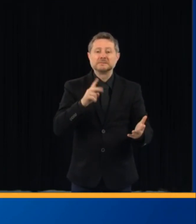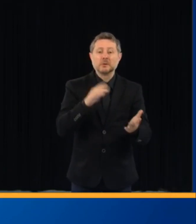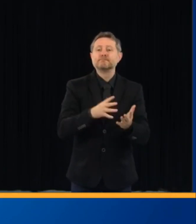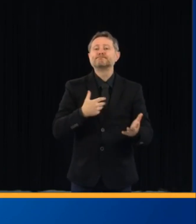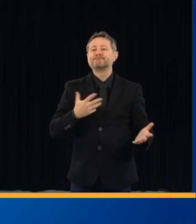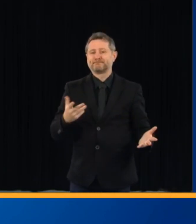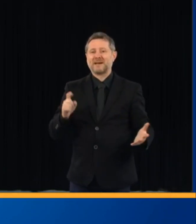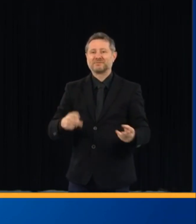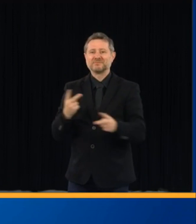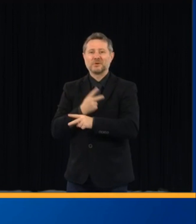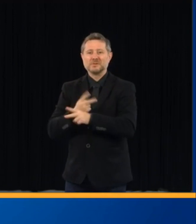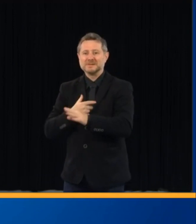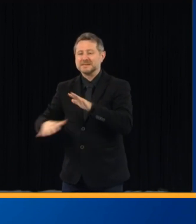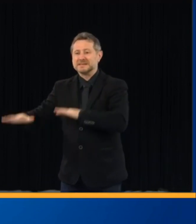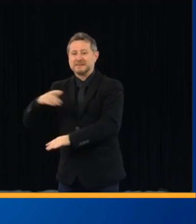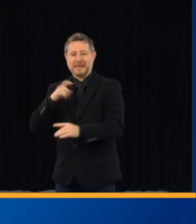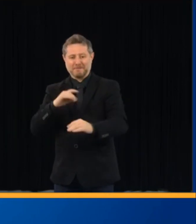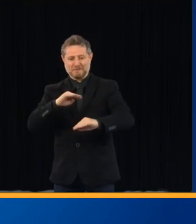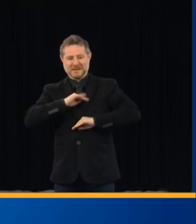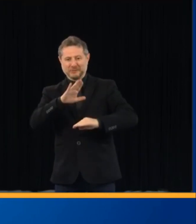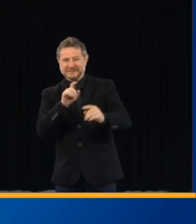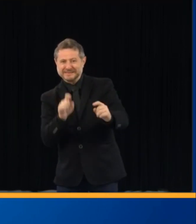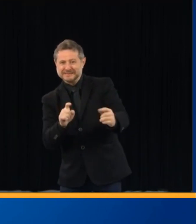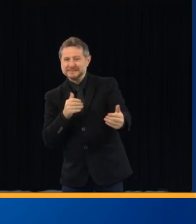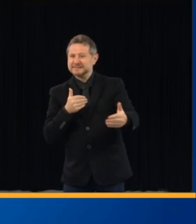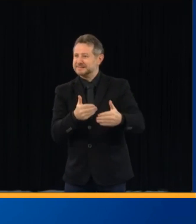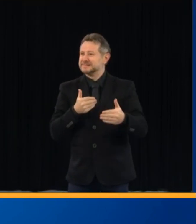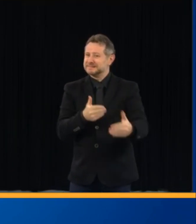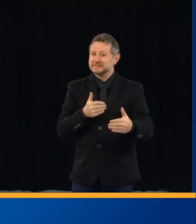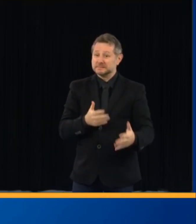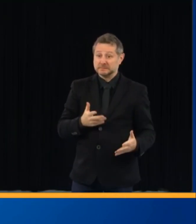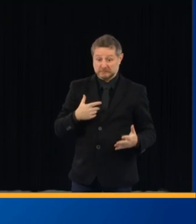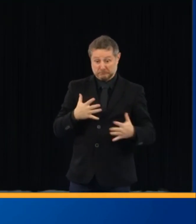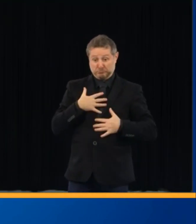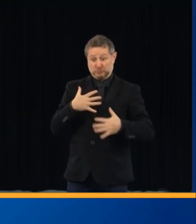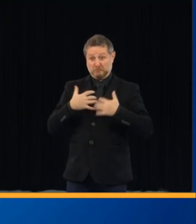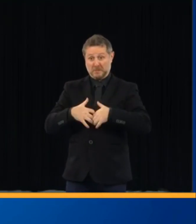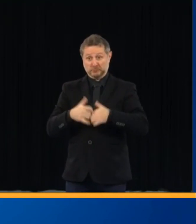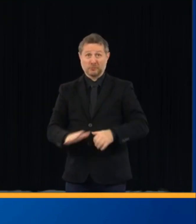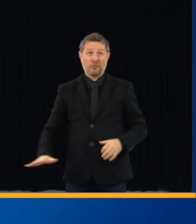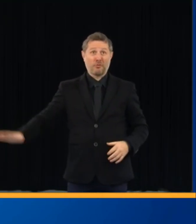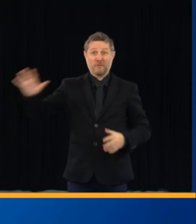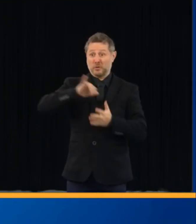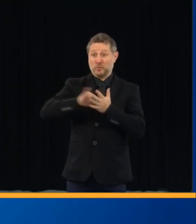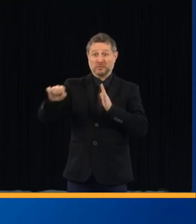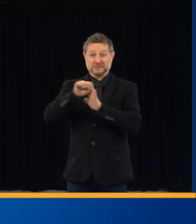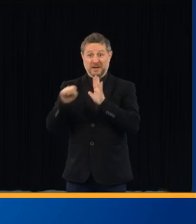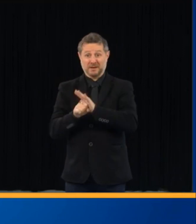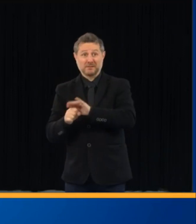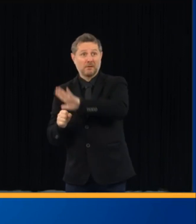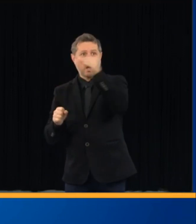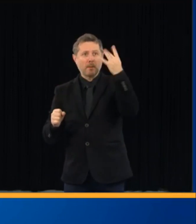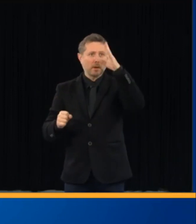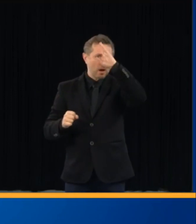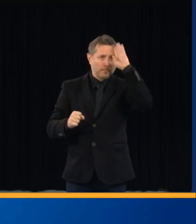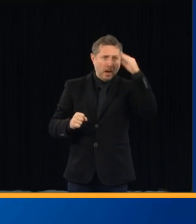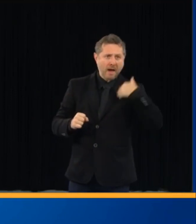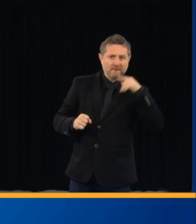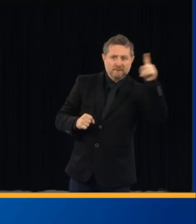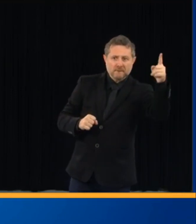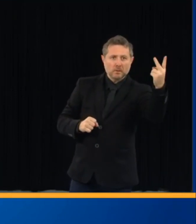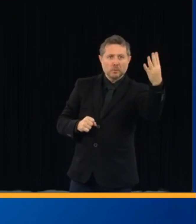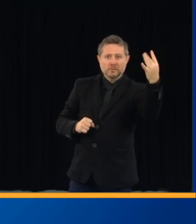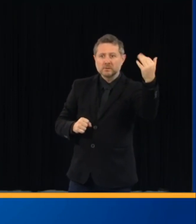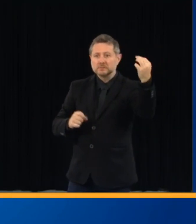ventilators are in the state of New York, by hospital. If we have a problem in any hospital, we are going to take